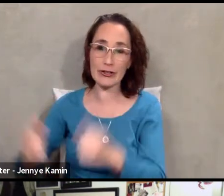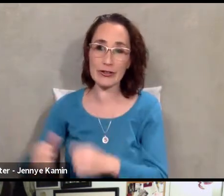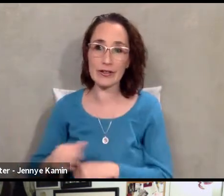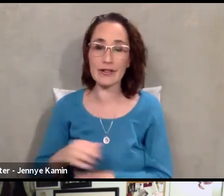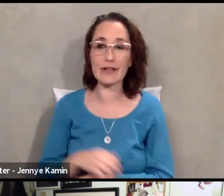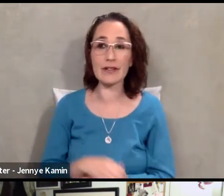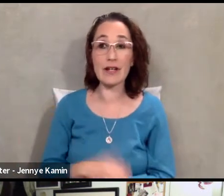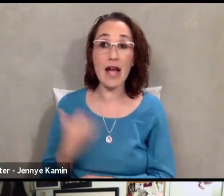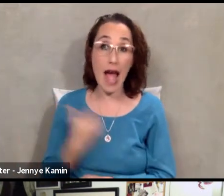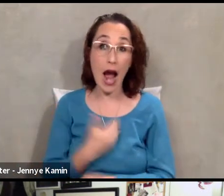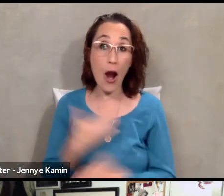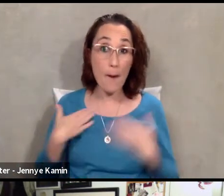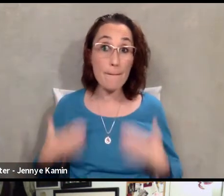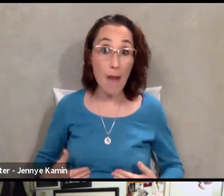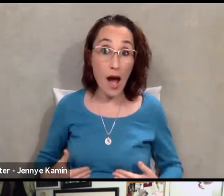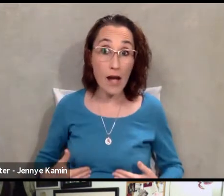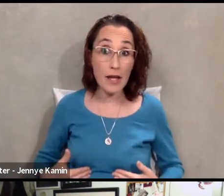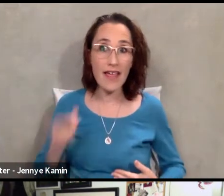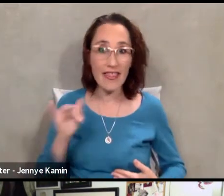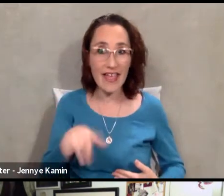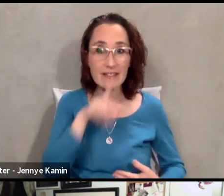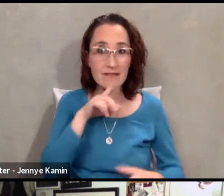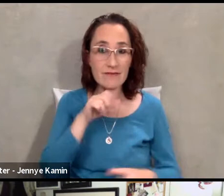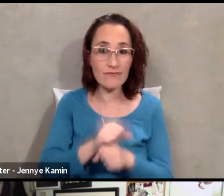our bodies are our primary language.